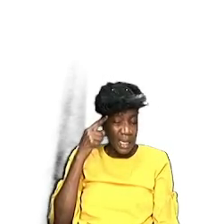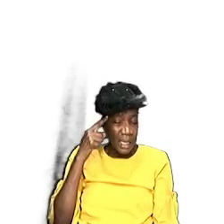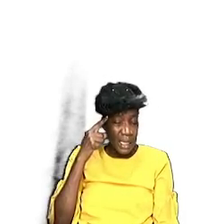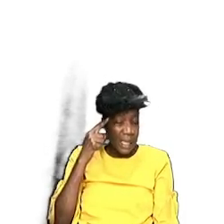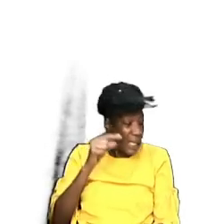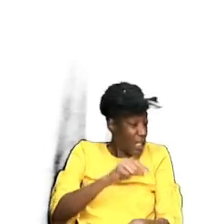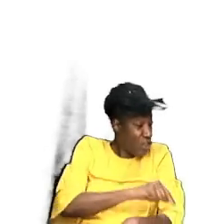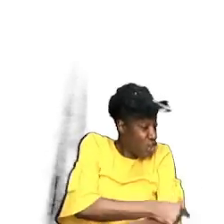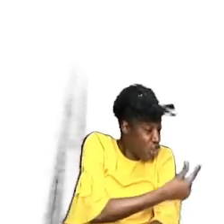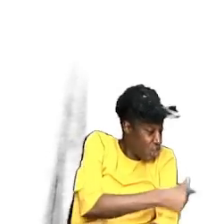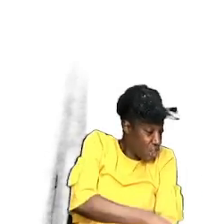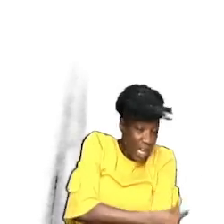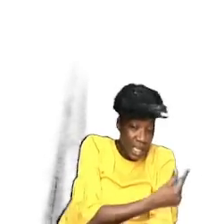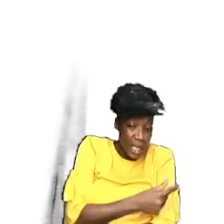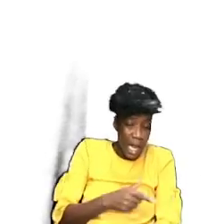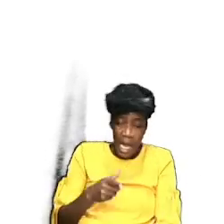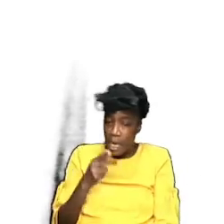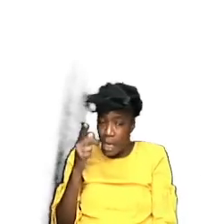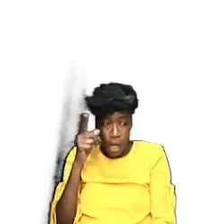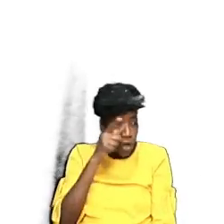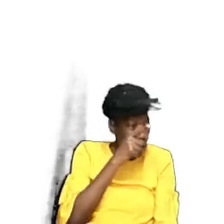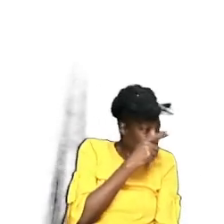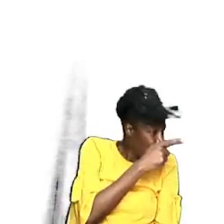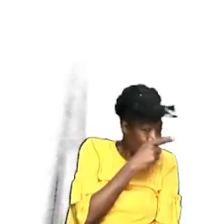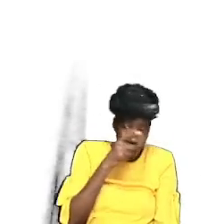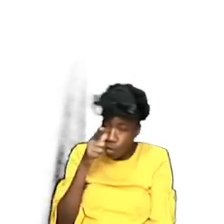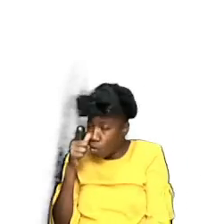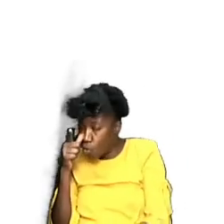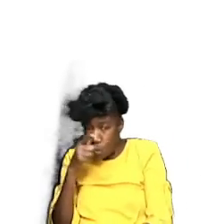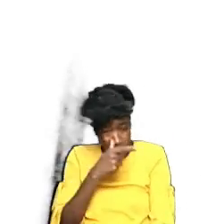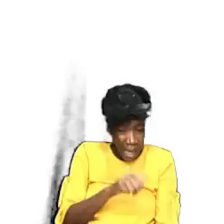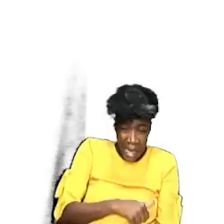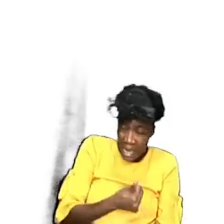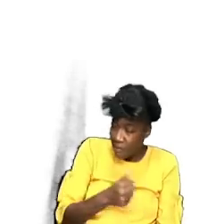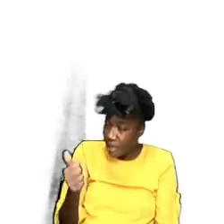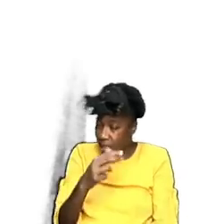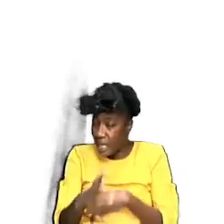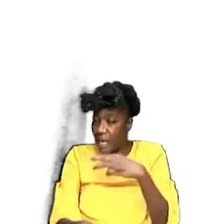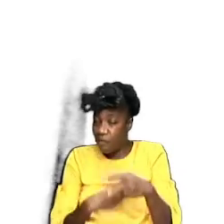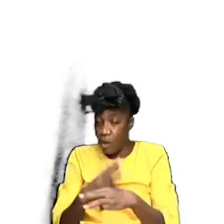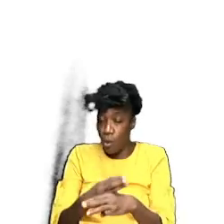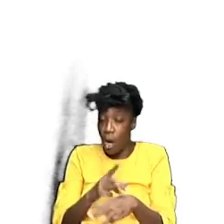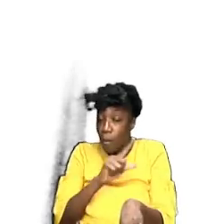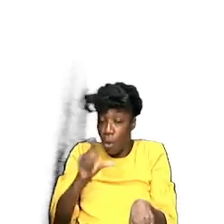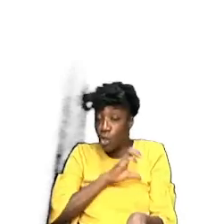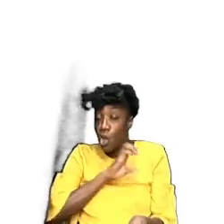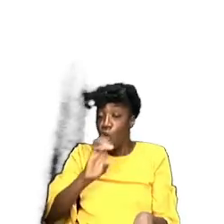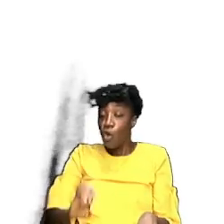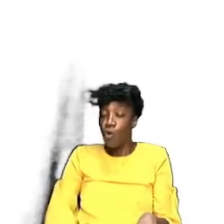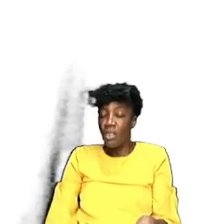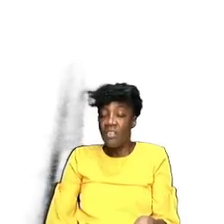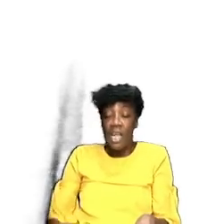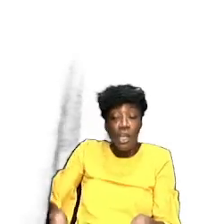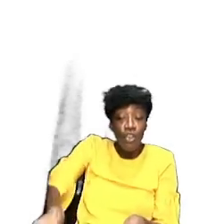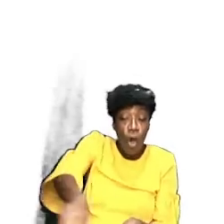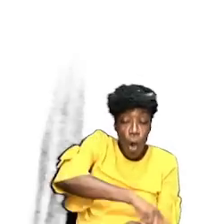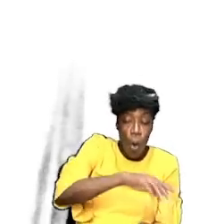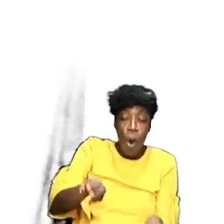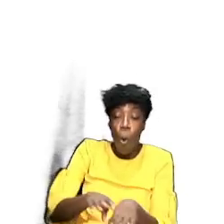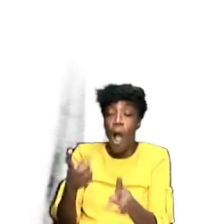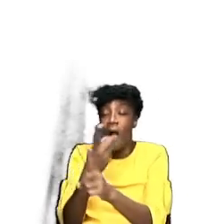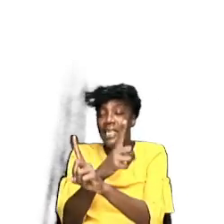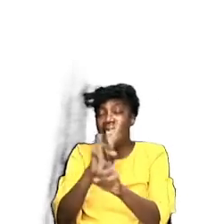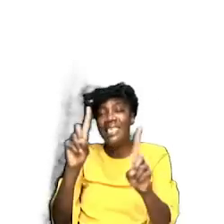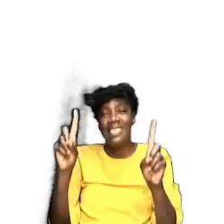everything that they see around them. They want to capture everything that is worldly. But as Christians, amen, our walk should be different.